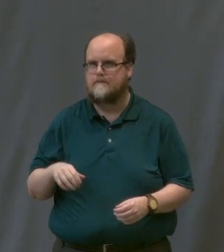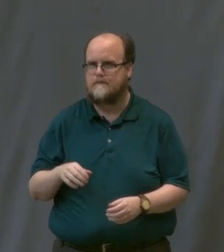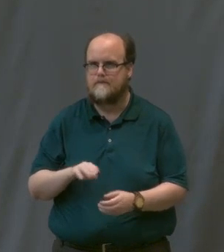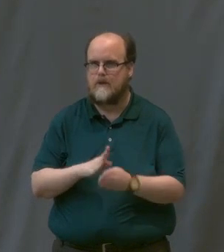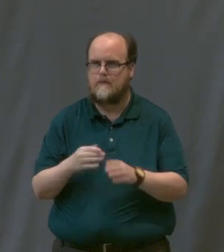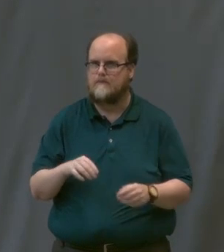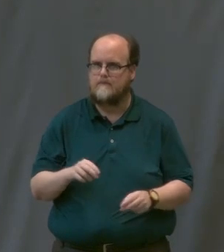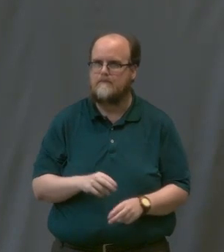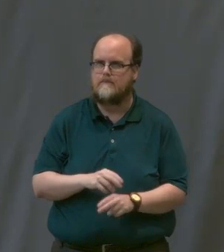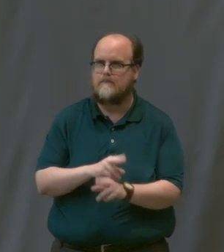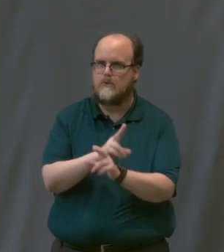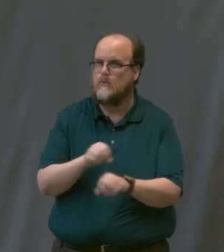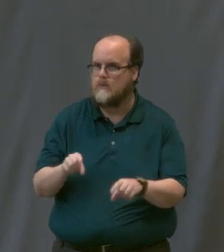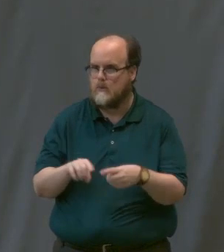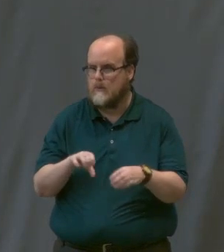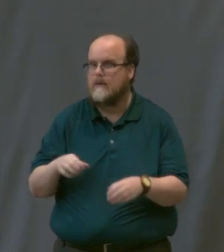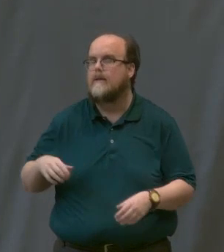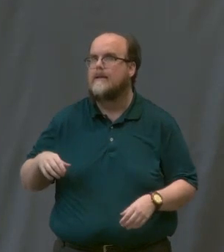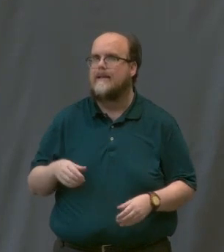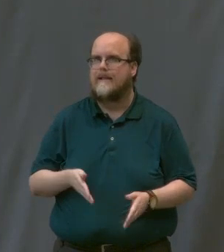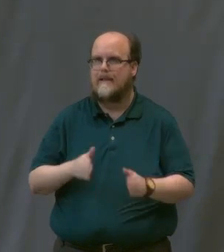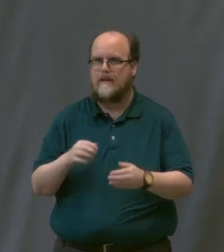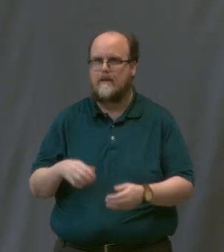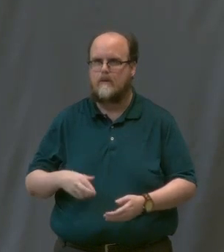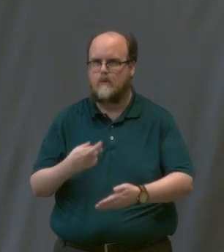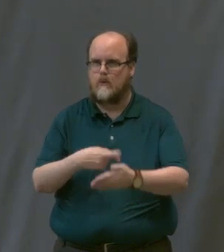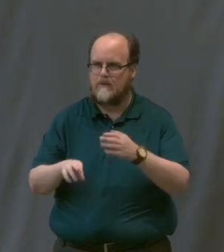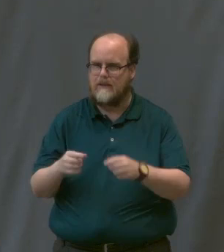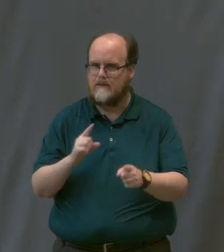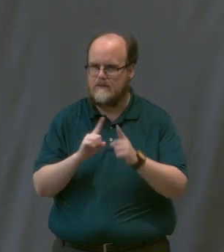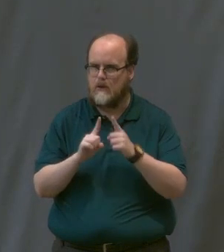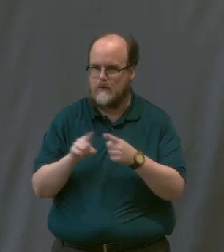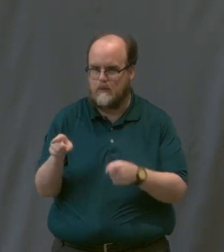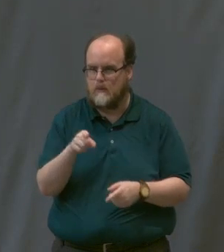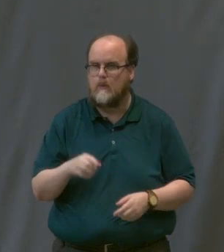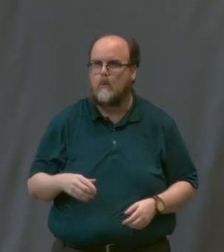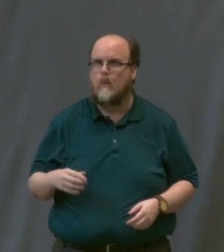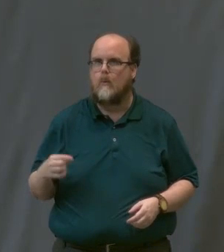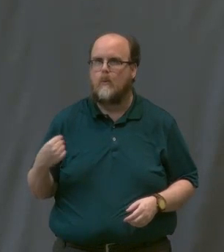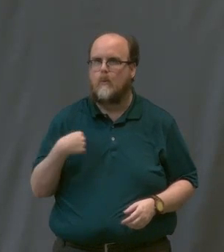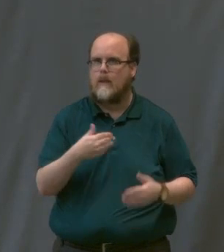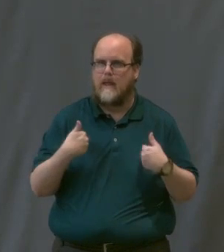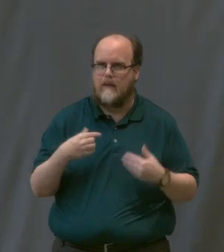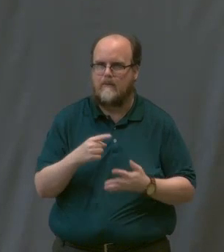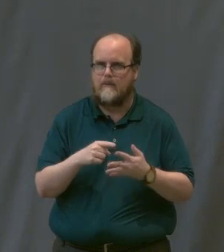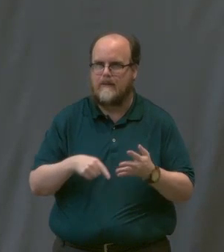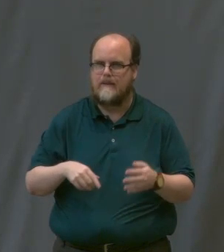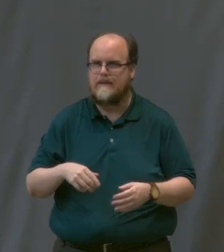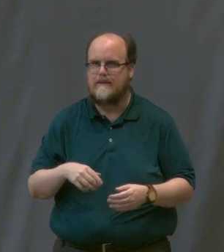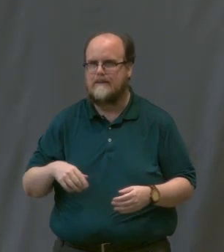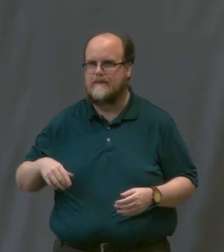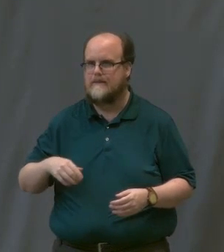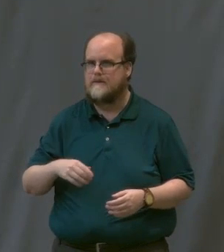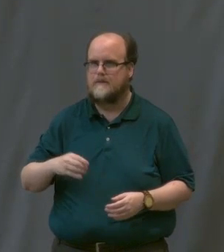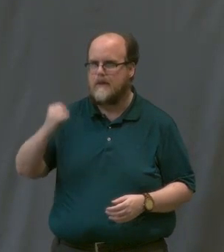to the book of Revelation is letting Revelation talk to you. We have all these preconceived notions,